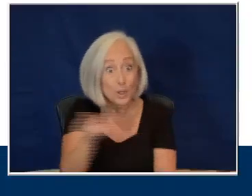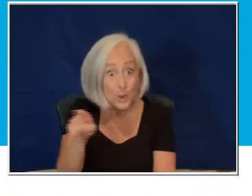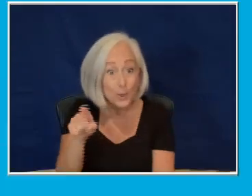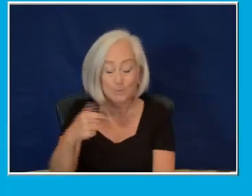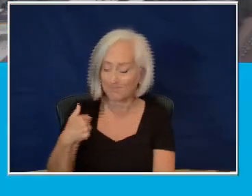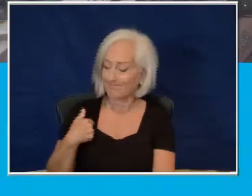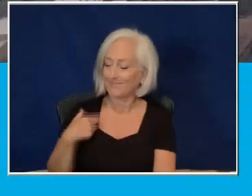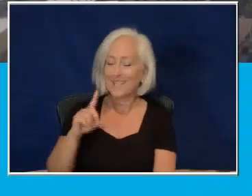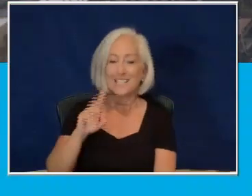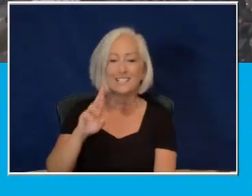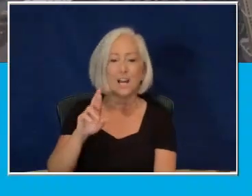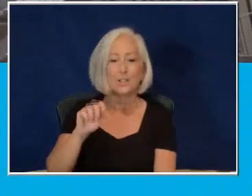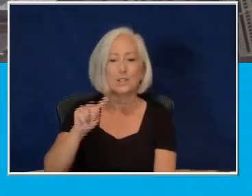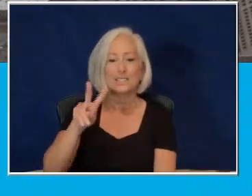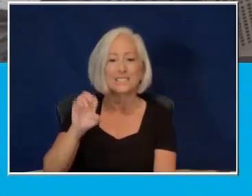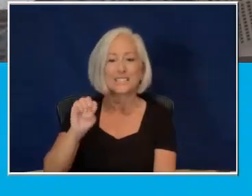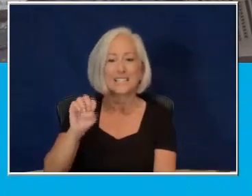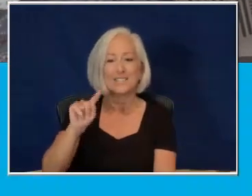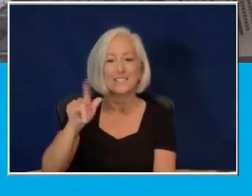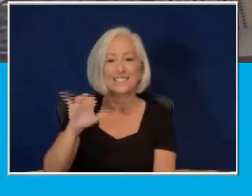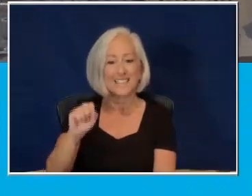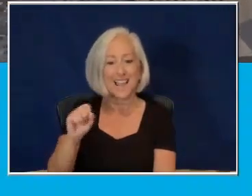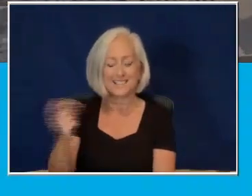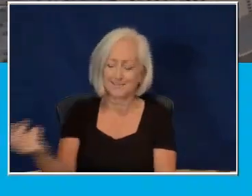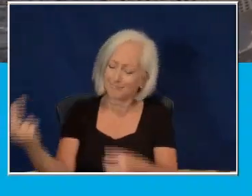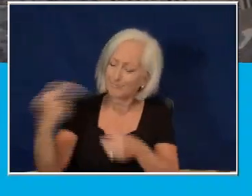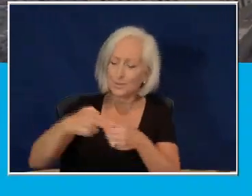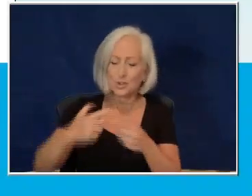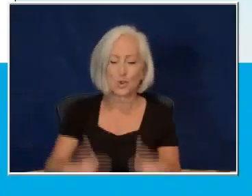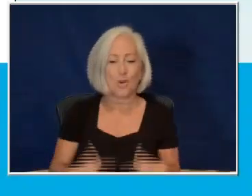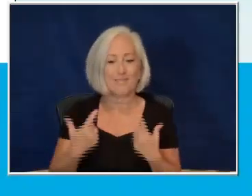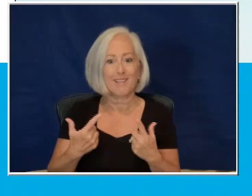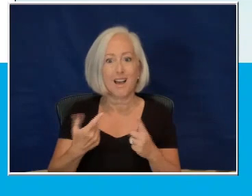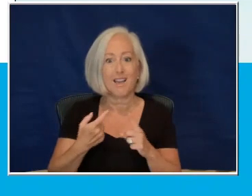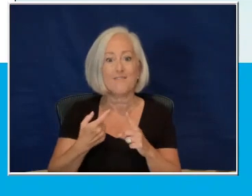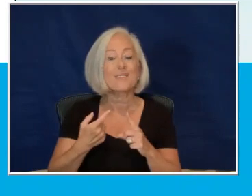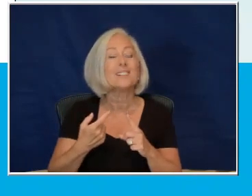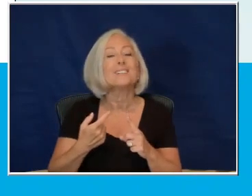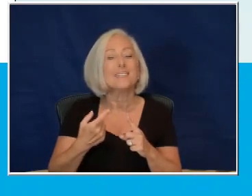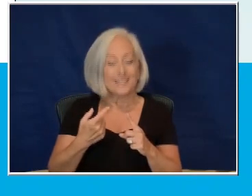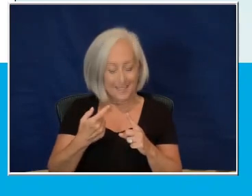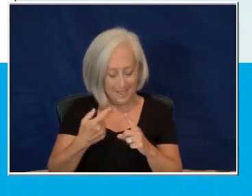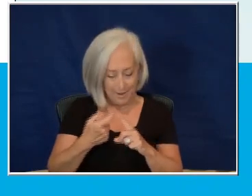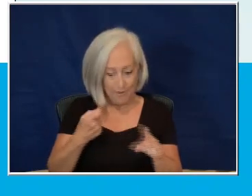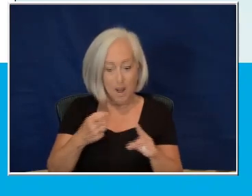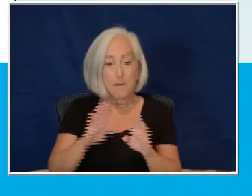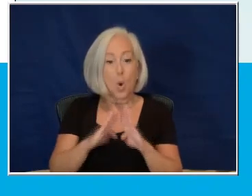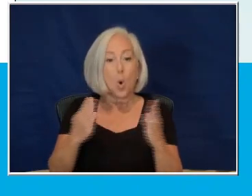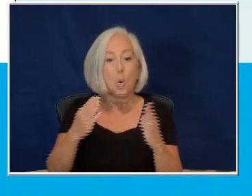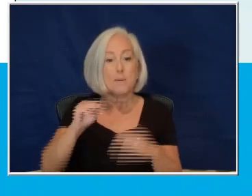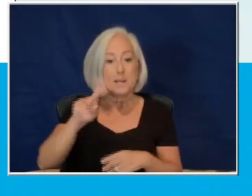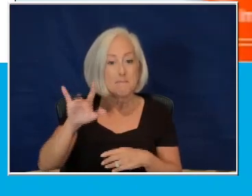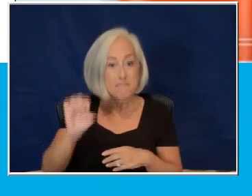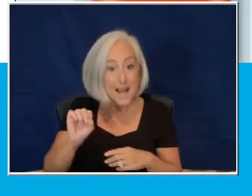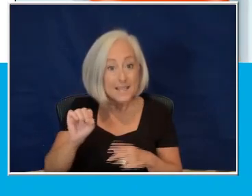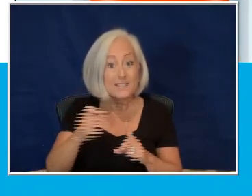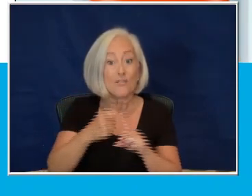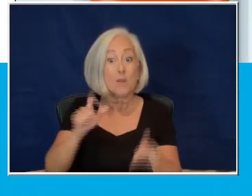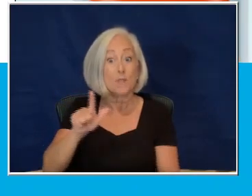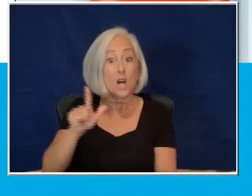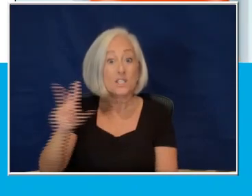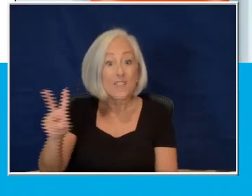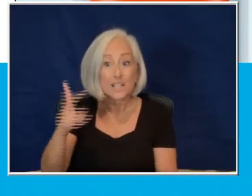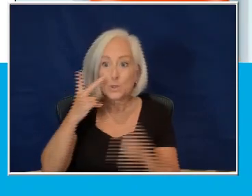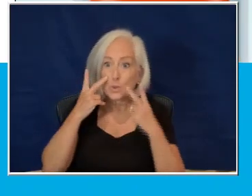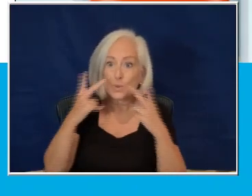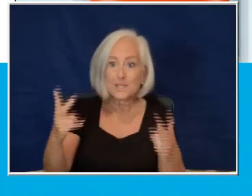Stites. Join me live on the next open mics from Las Vegas to learn what the nation's premier professional organization